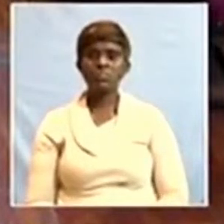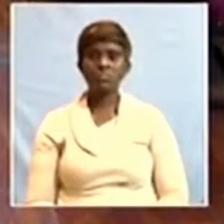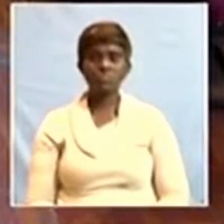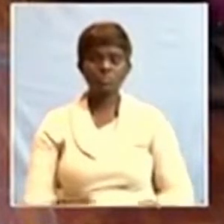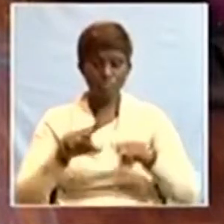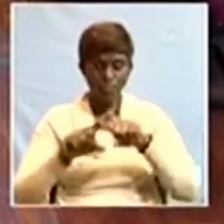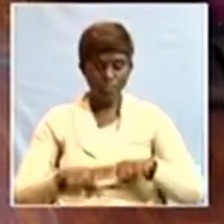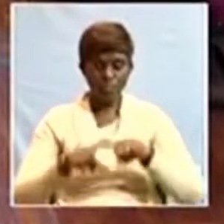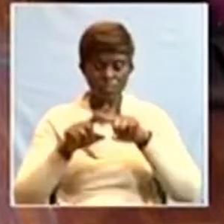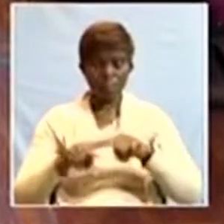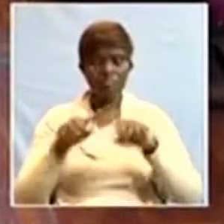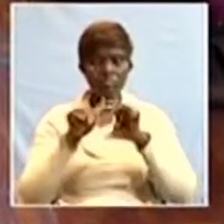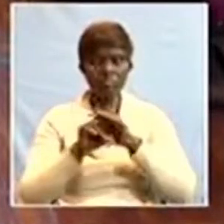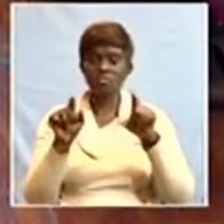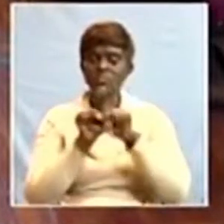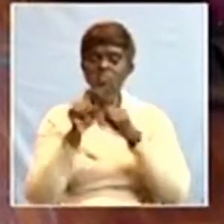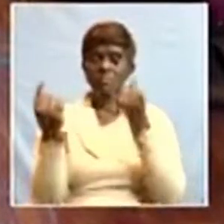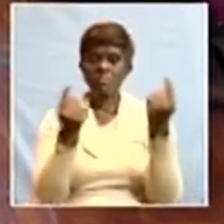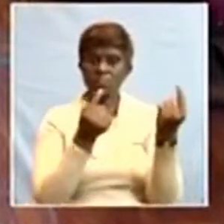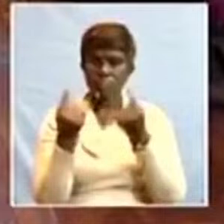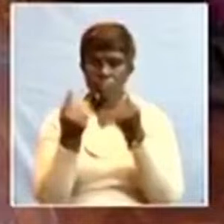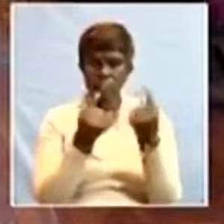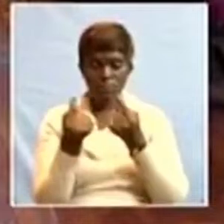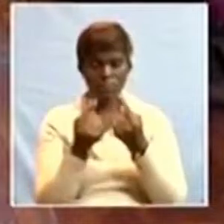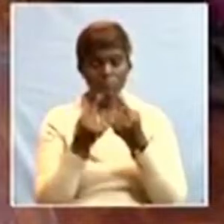Depending on the situations.